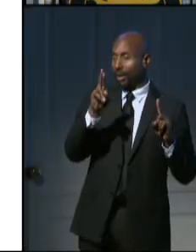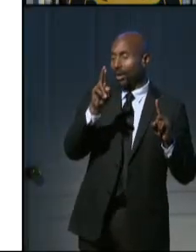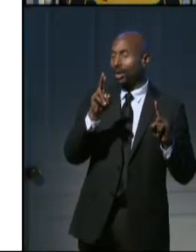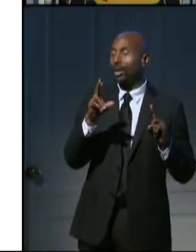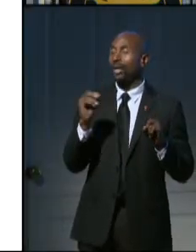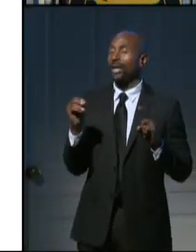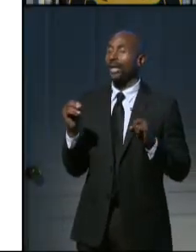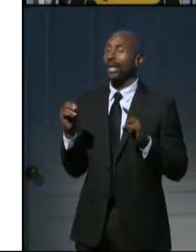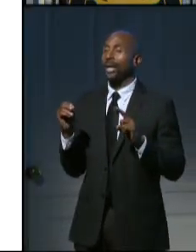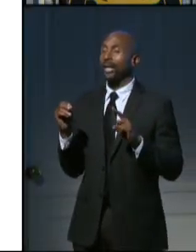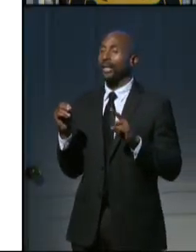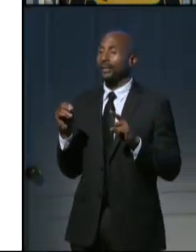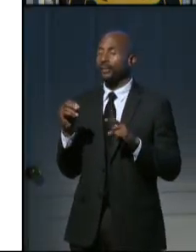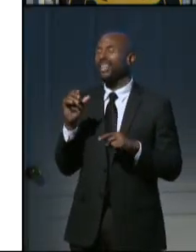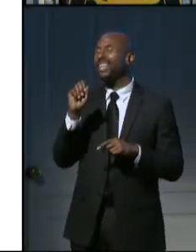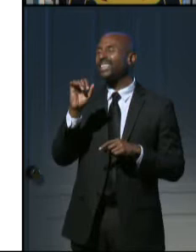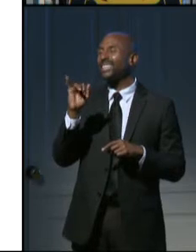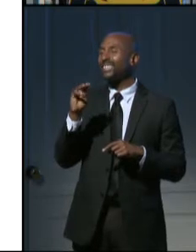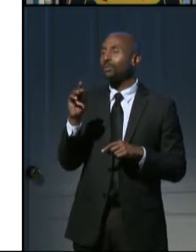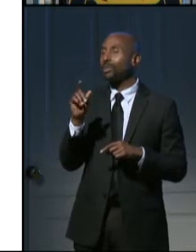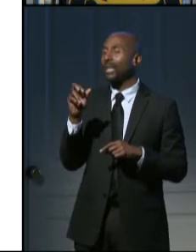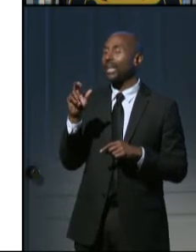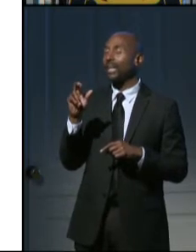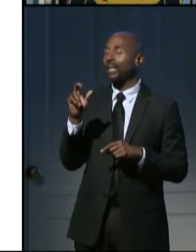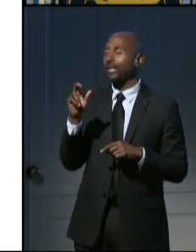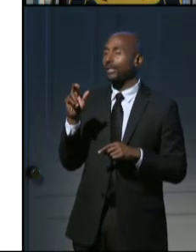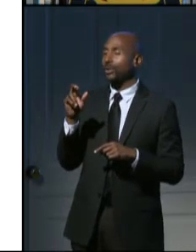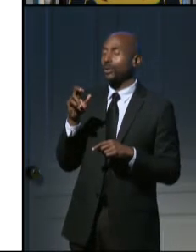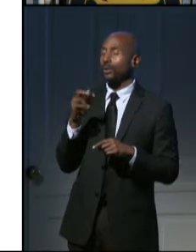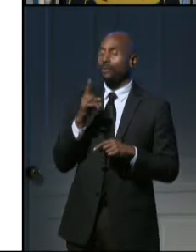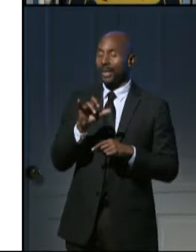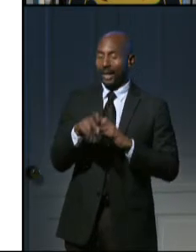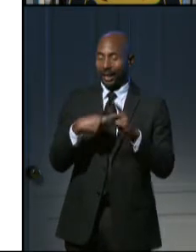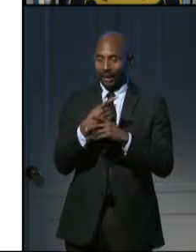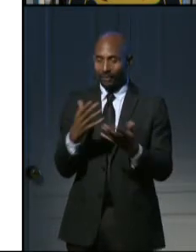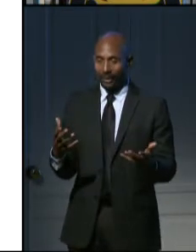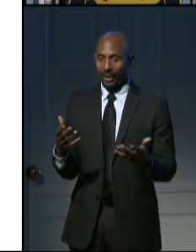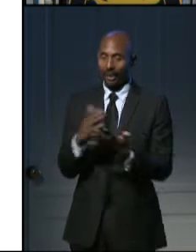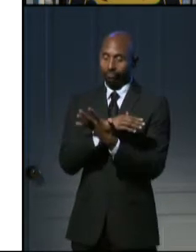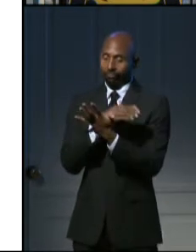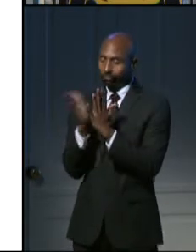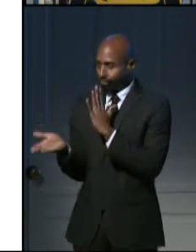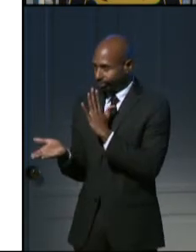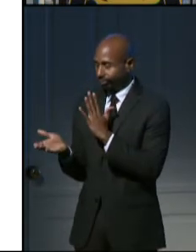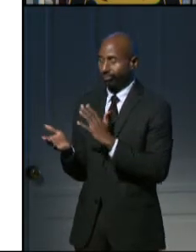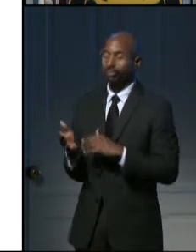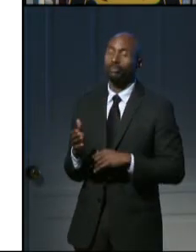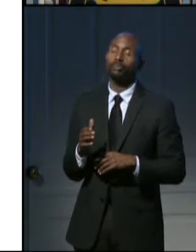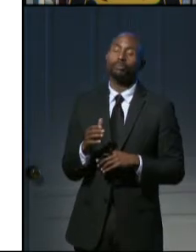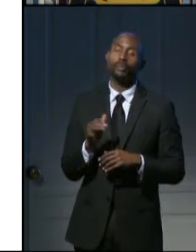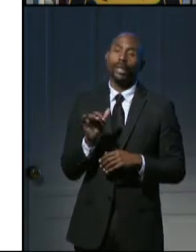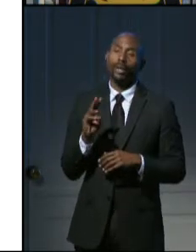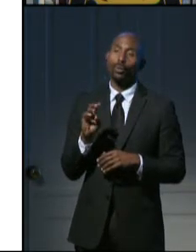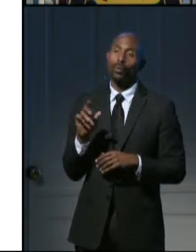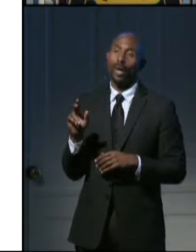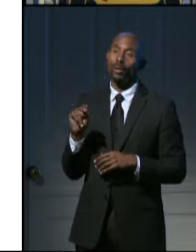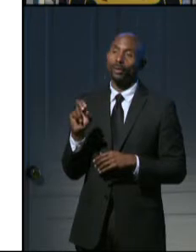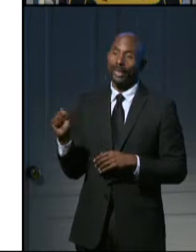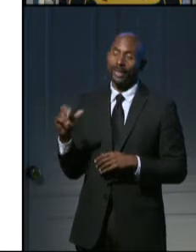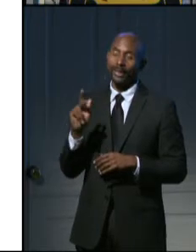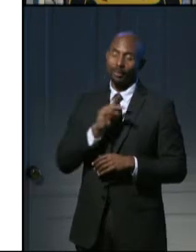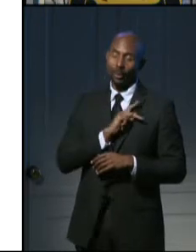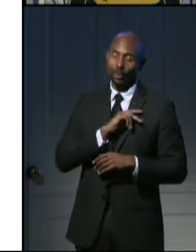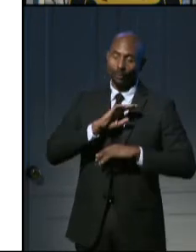of fields, to name just a few that are relevant to our conversation today, such as wellness and personal